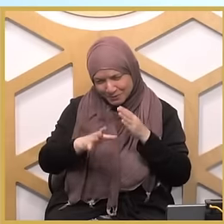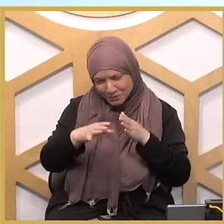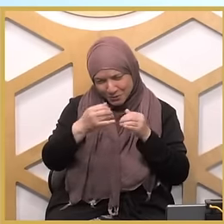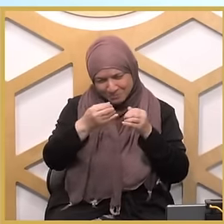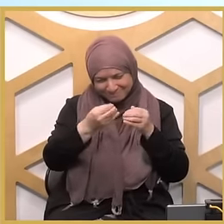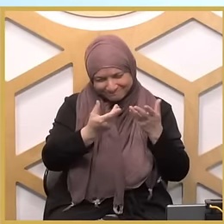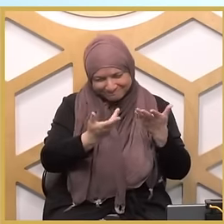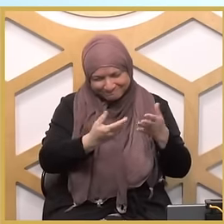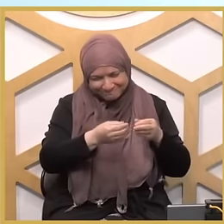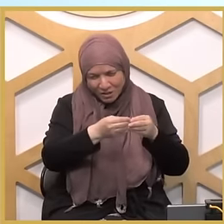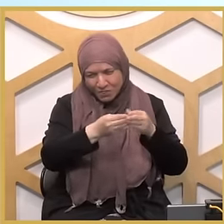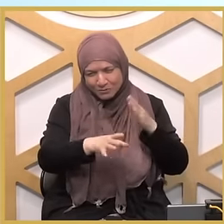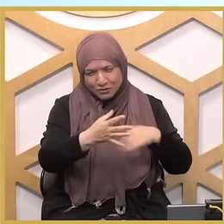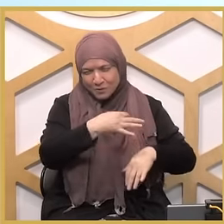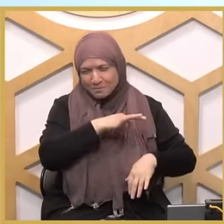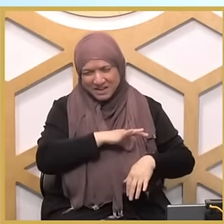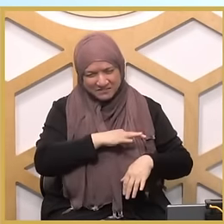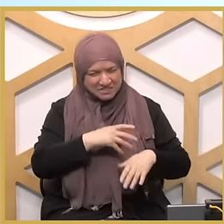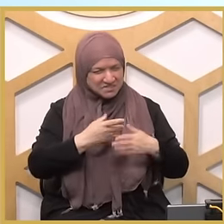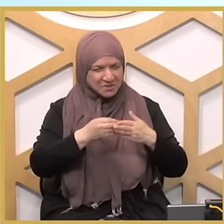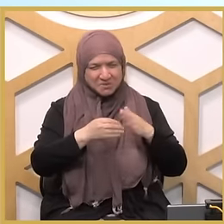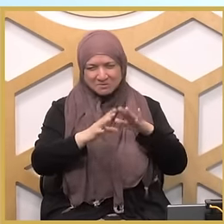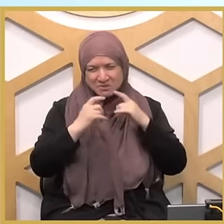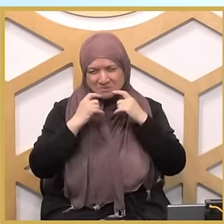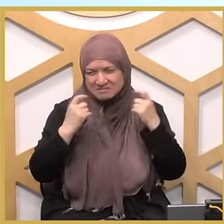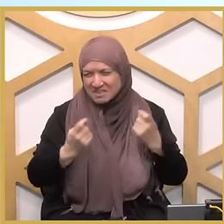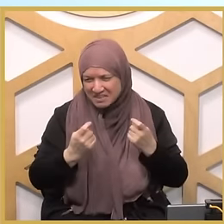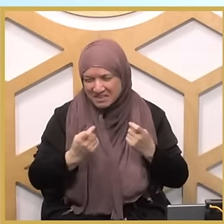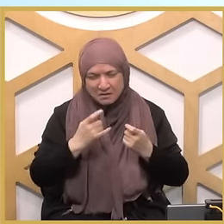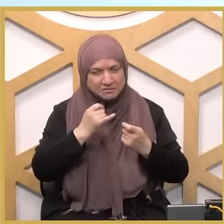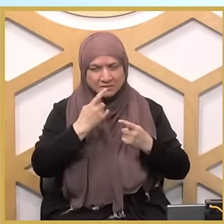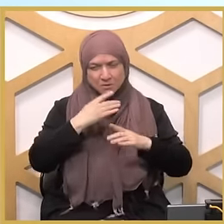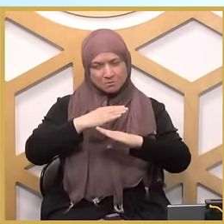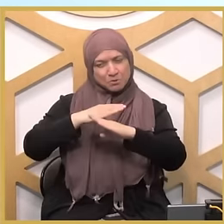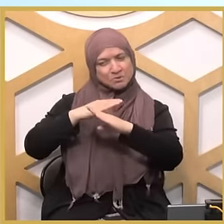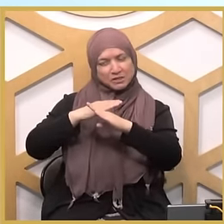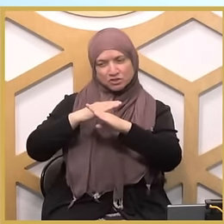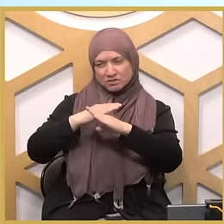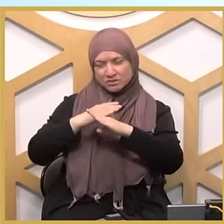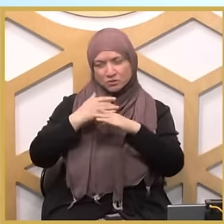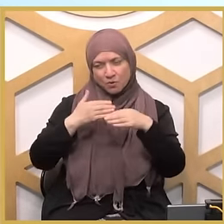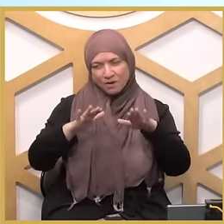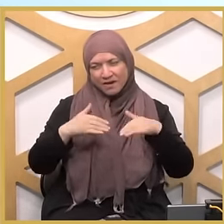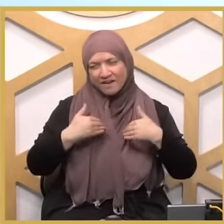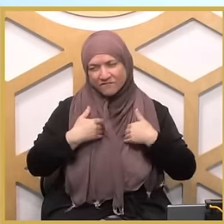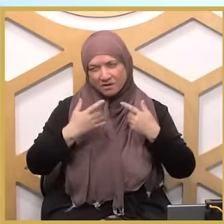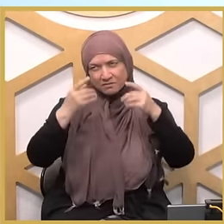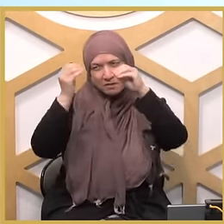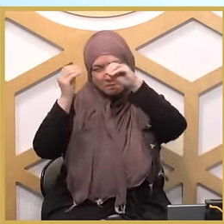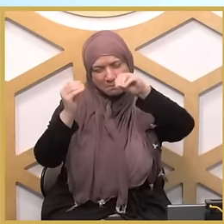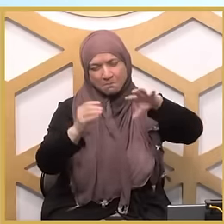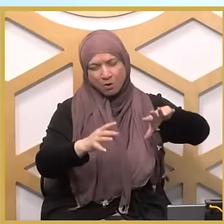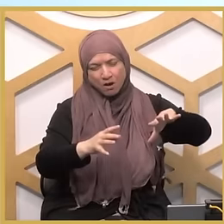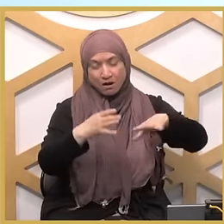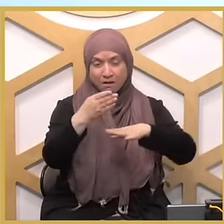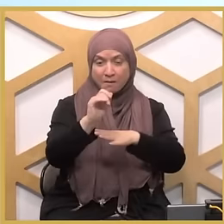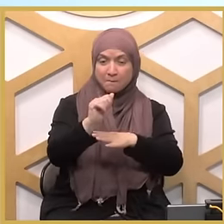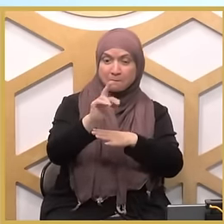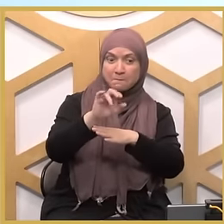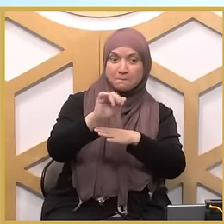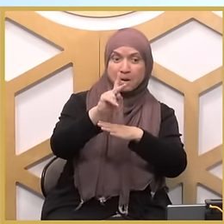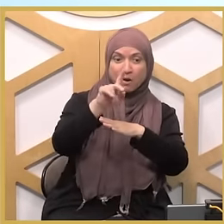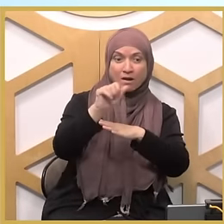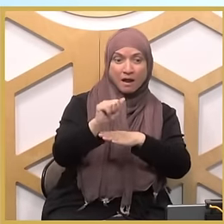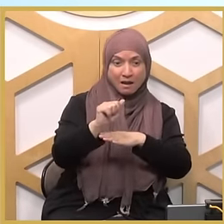a result of that, there is not just the loss of barakah, there's this concept now of abandonment. And I'm going to say from the